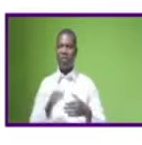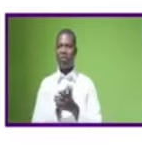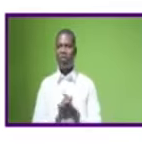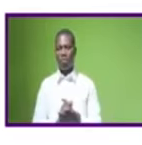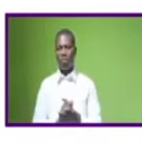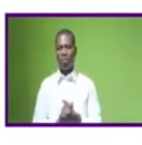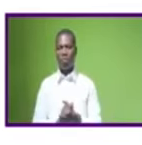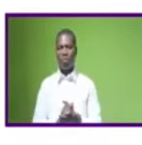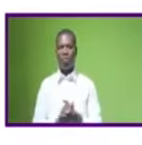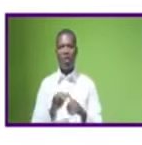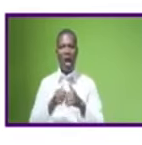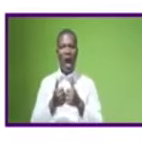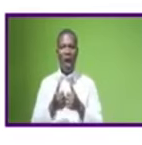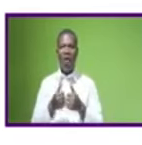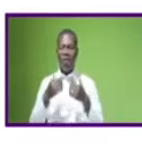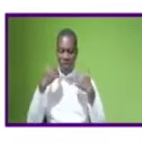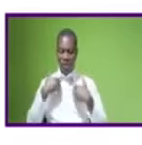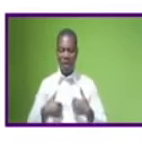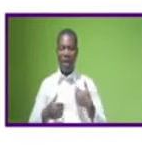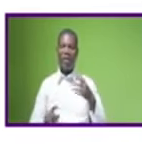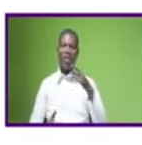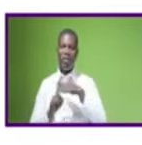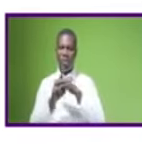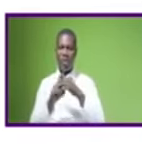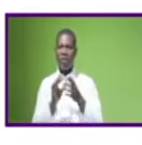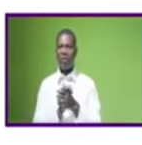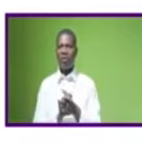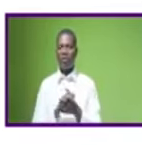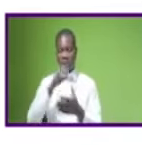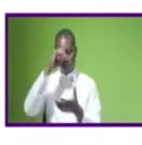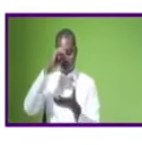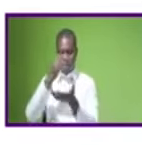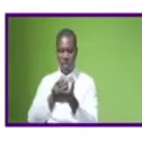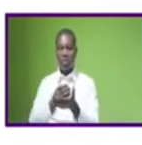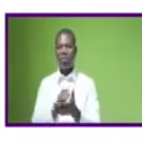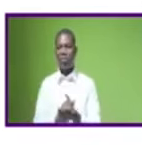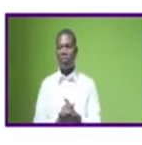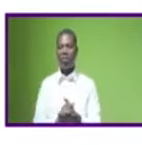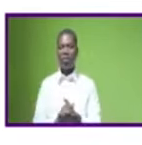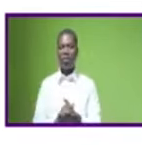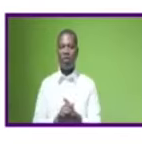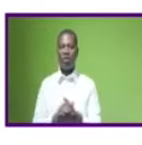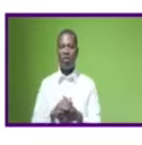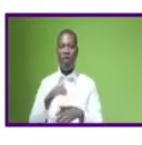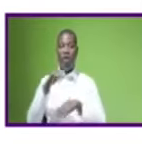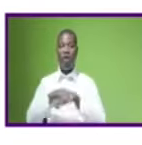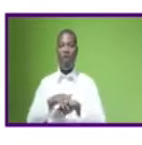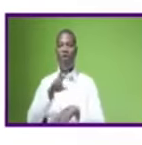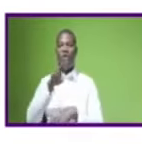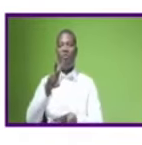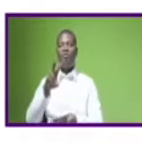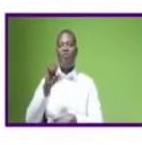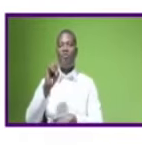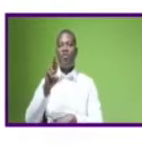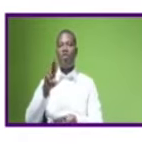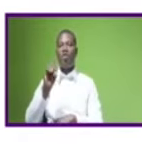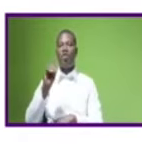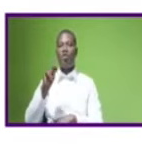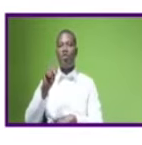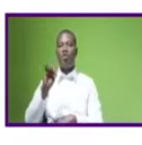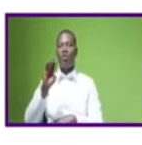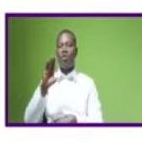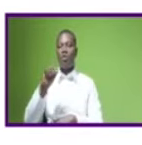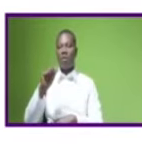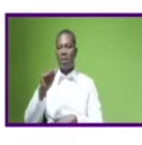So if Jesus Christ, when Veronica used the napkin or the face towel to Christo clean all the bruises on the